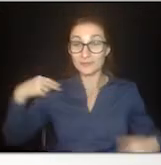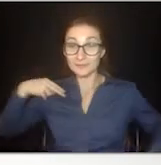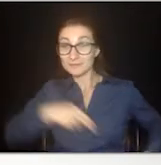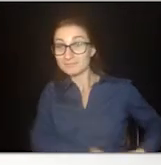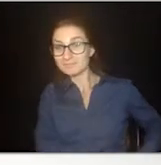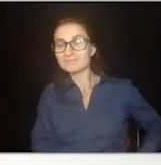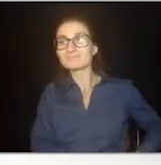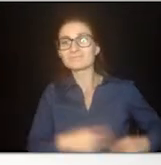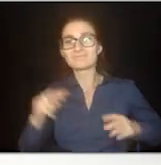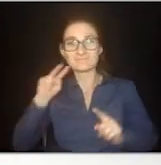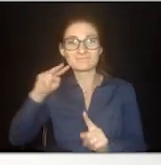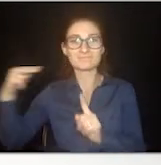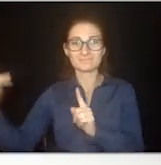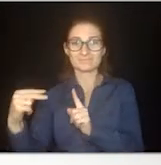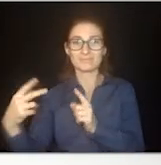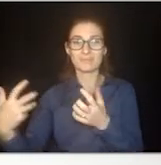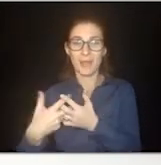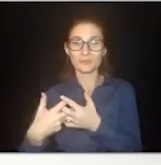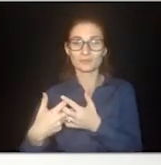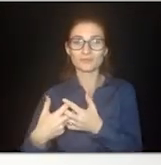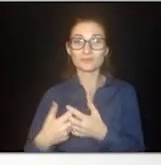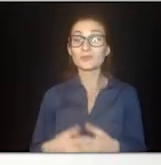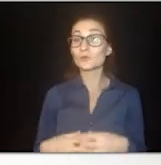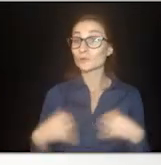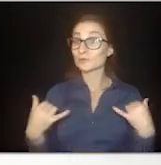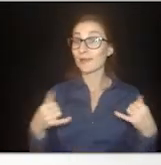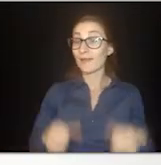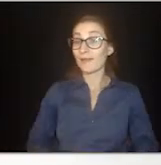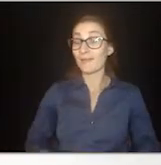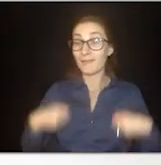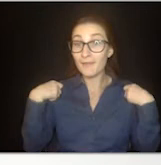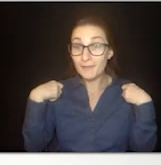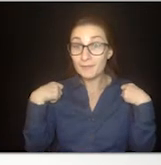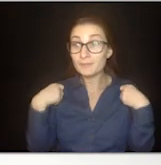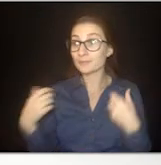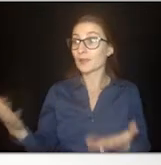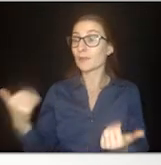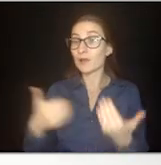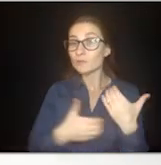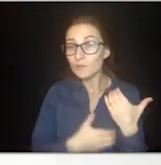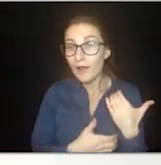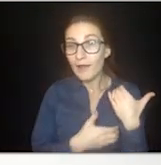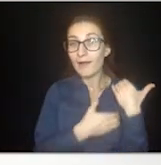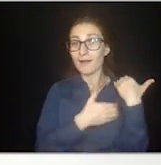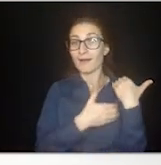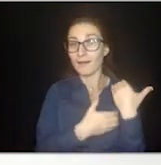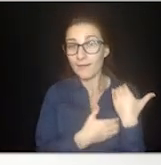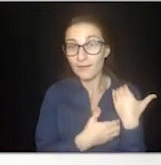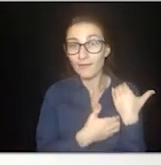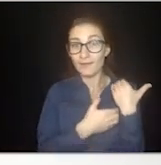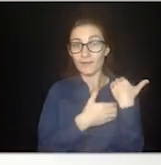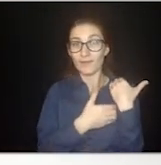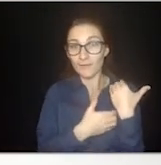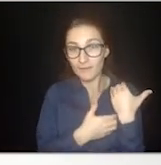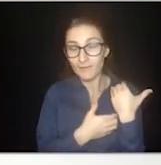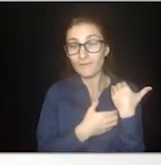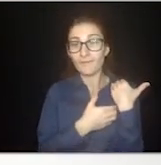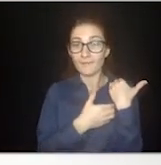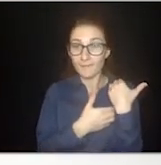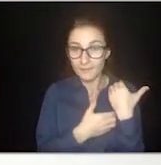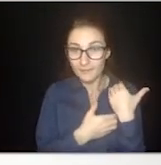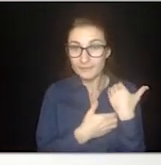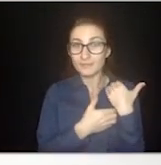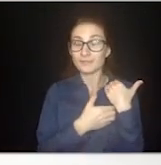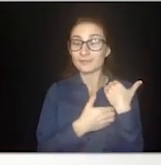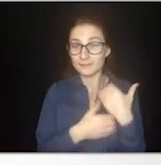So give her the blanket and say, let's rock. And maybe you have a sign for rock. I don't sign. Okay, thank you. A sign